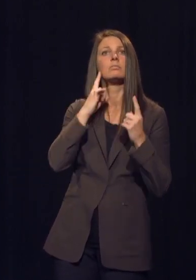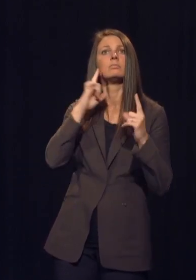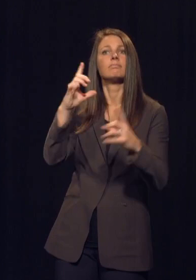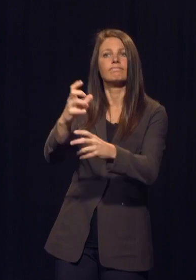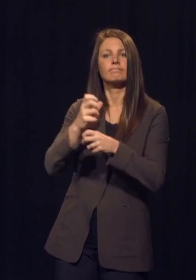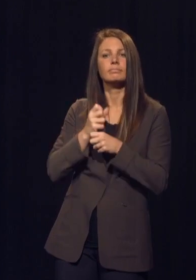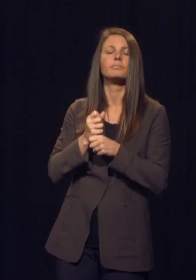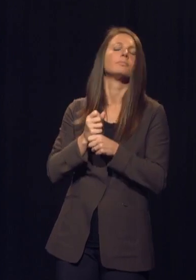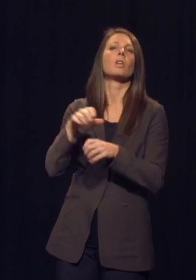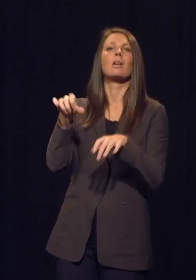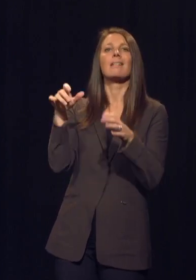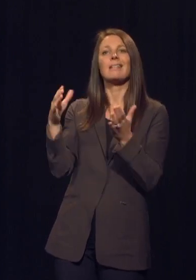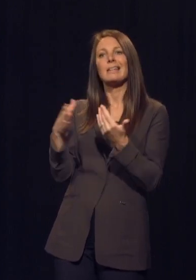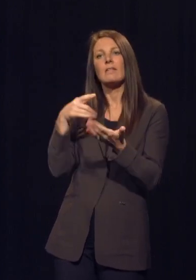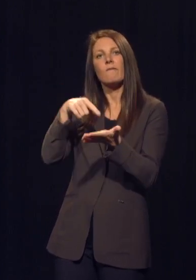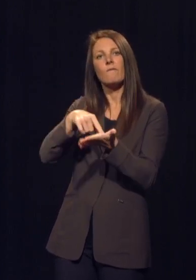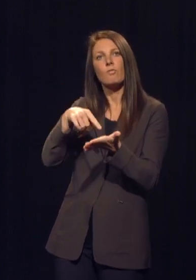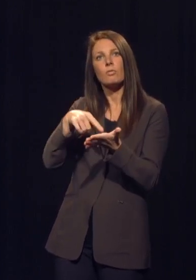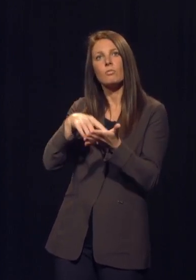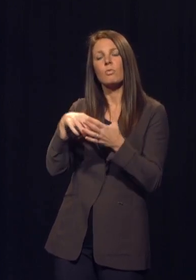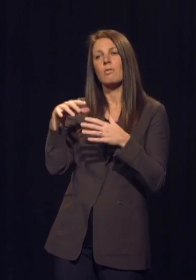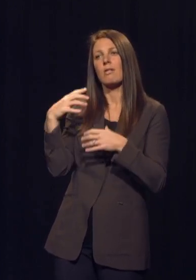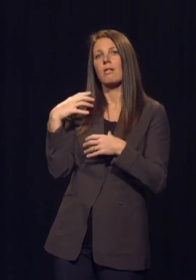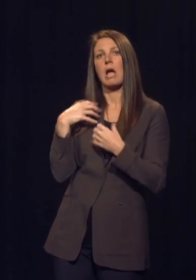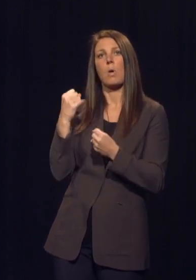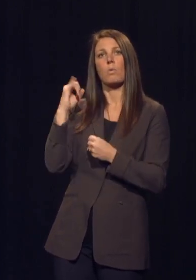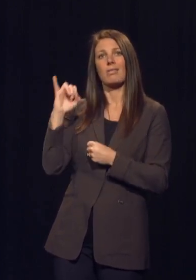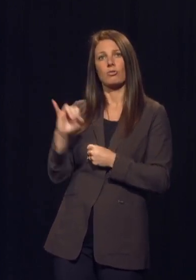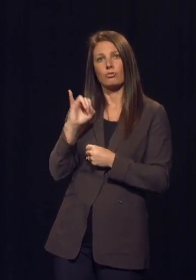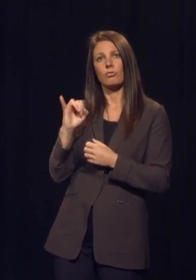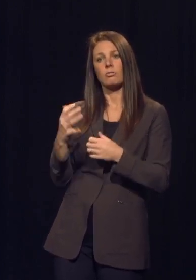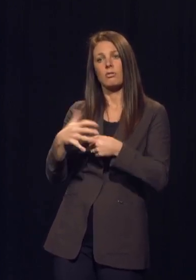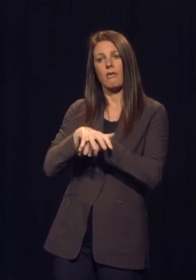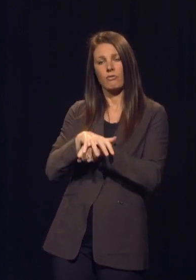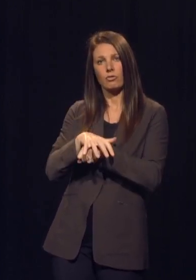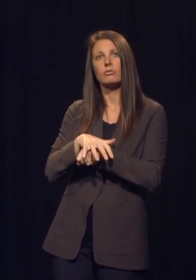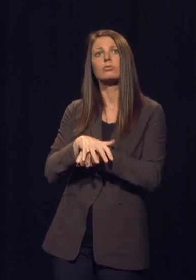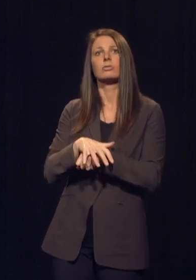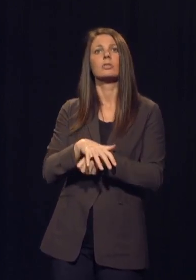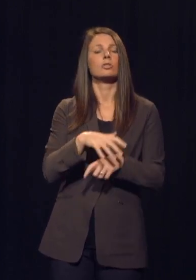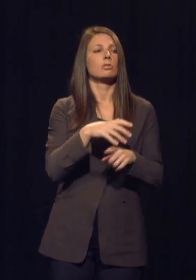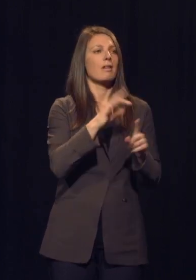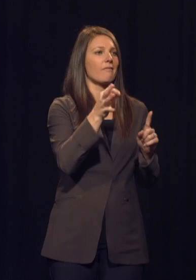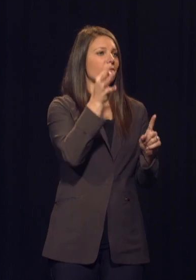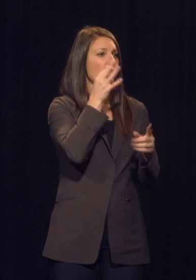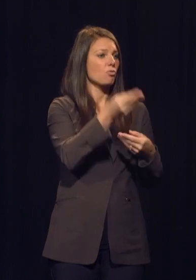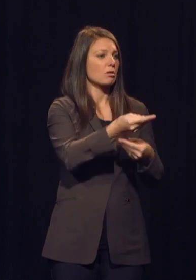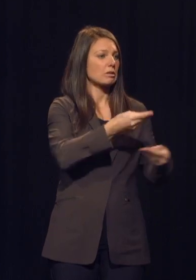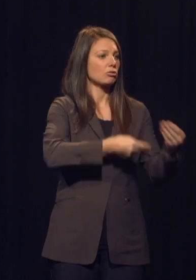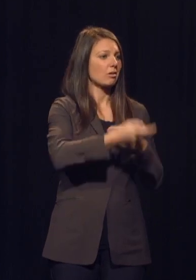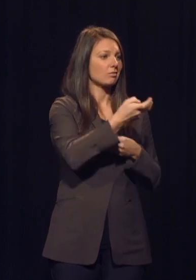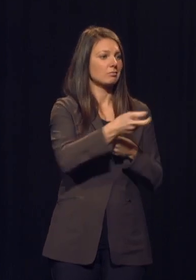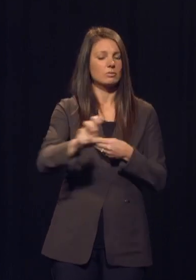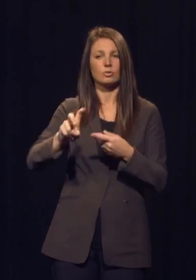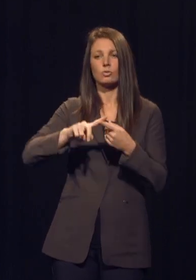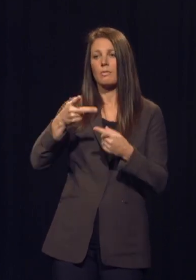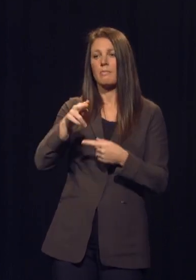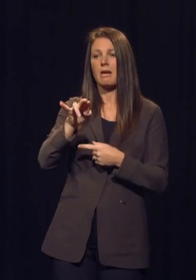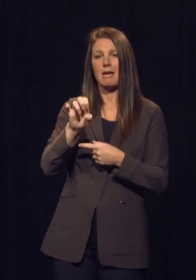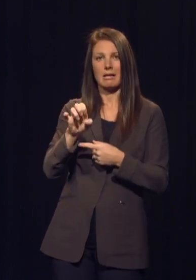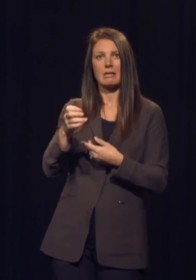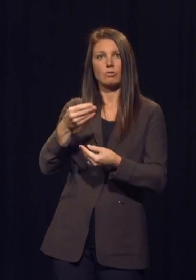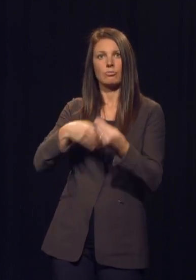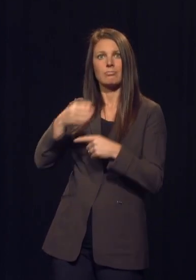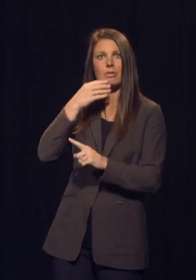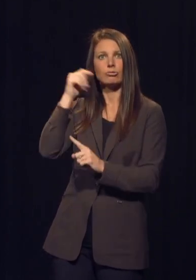many consumers receive greater health coverage savings as a result of the transfer from the federal exchange to Pennie's state-based